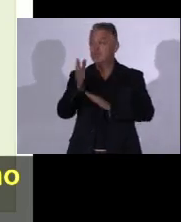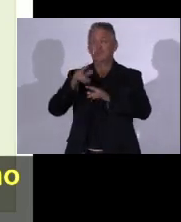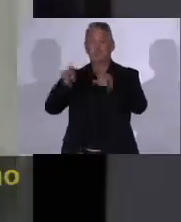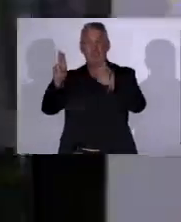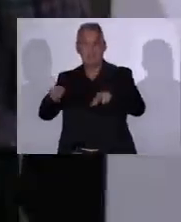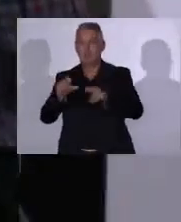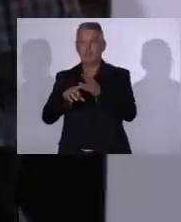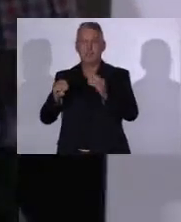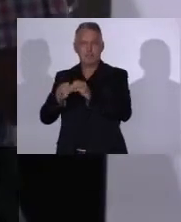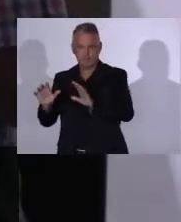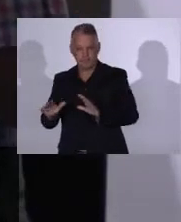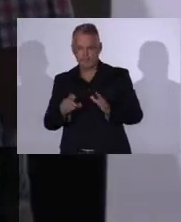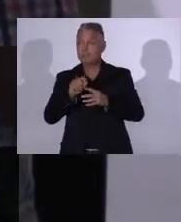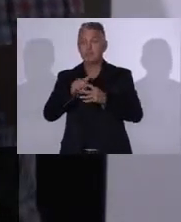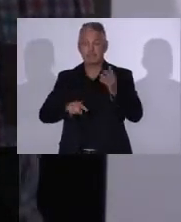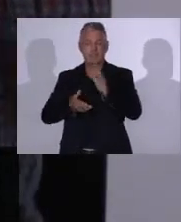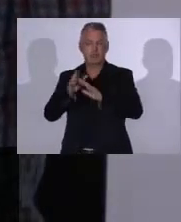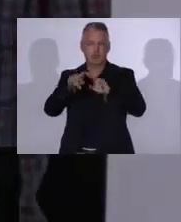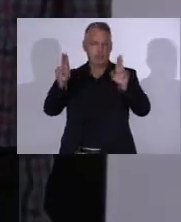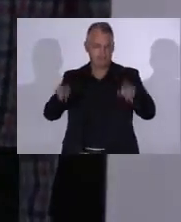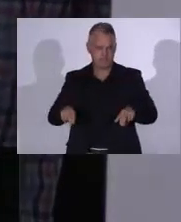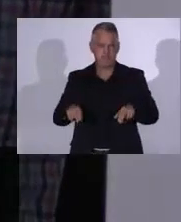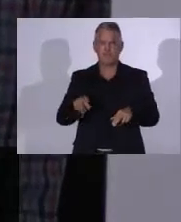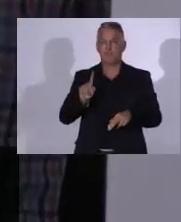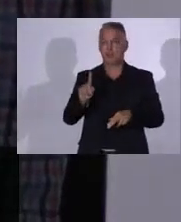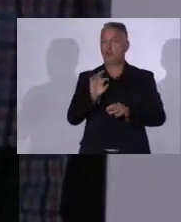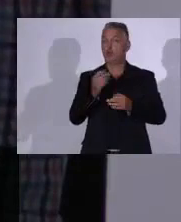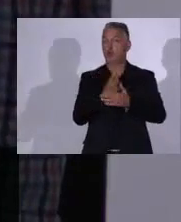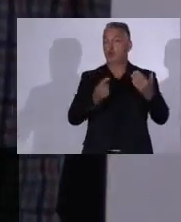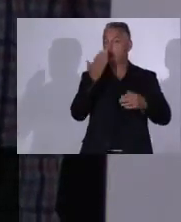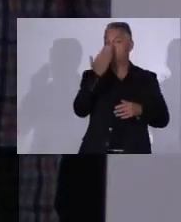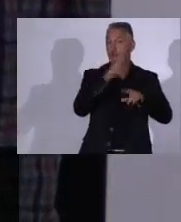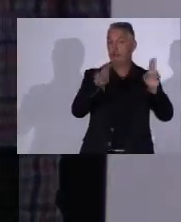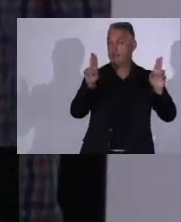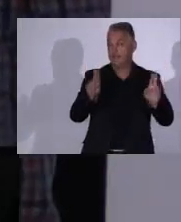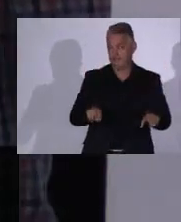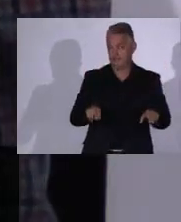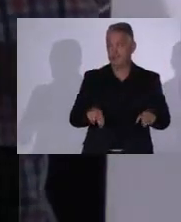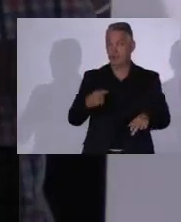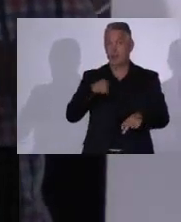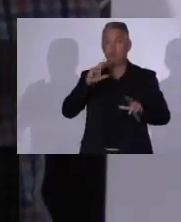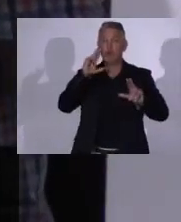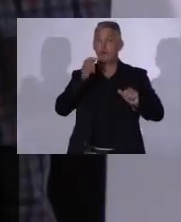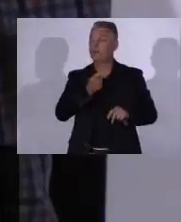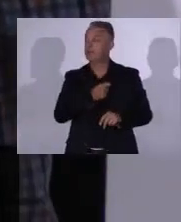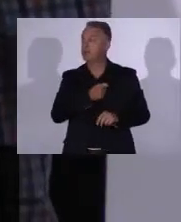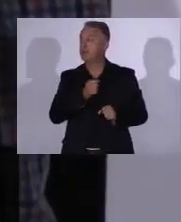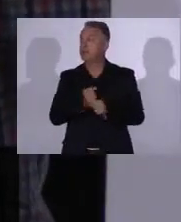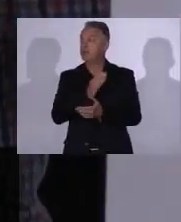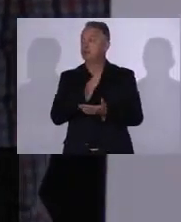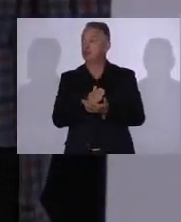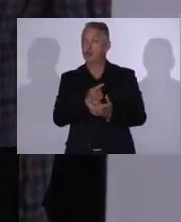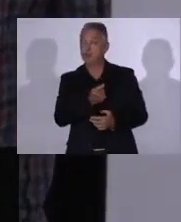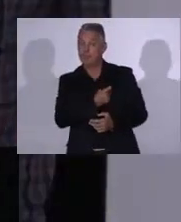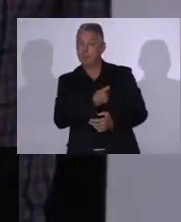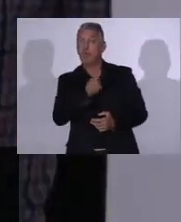clubs that go to camps, people with disabilities go to camps and so forth. So it's not just school camps. But we also look after our members to make sure that they are able to deal